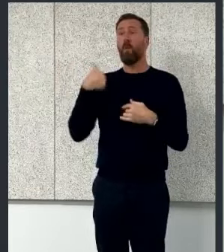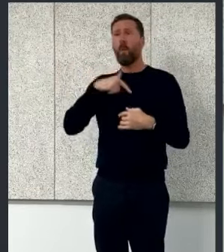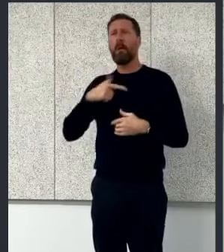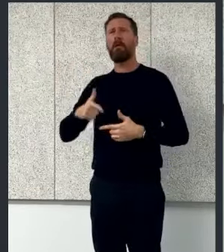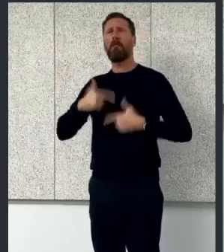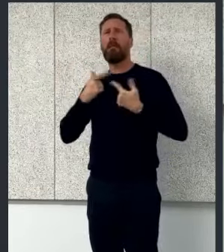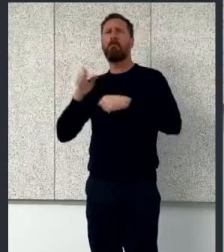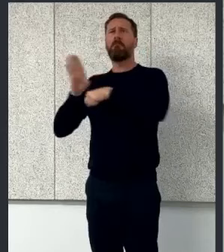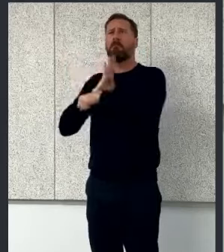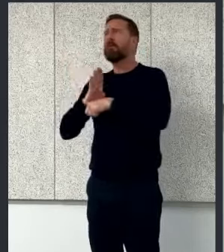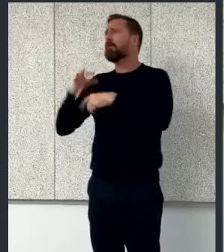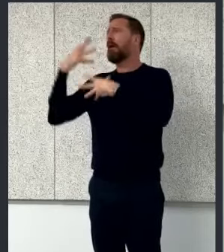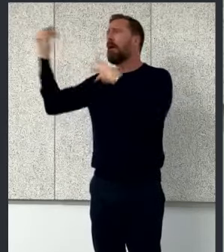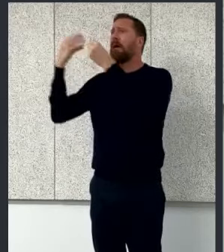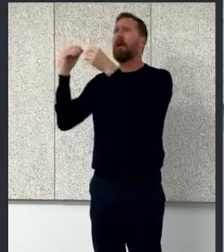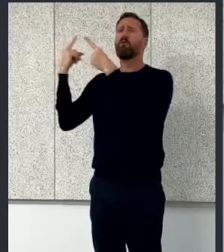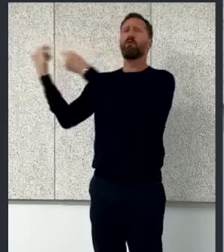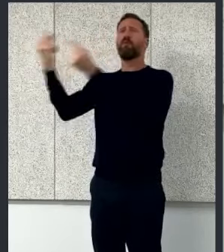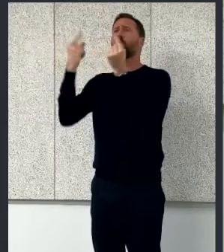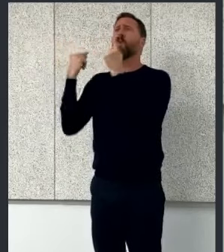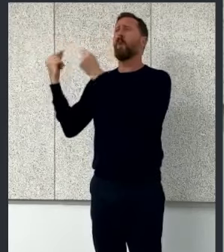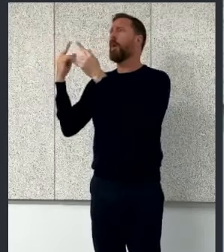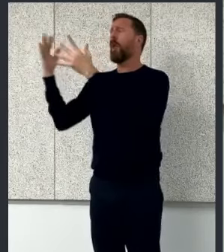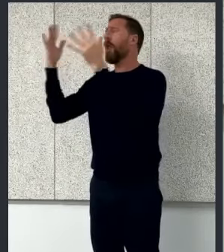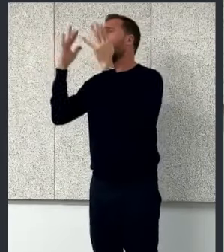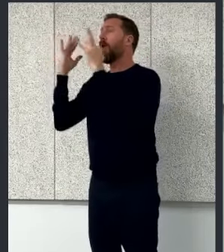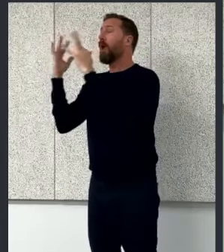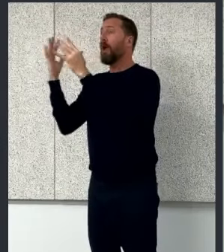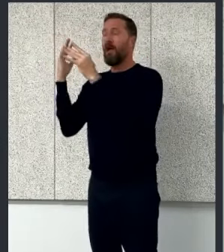and and we travel, and sometimes